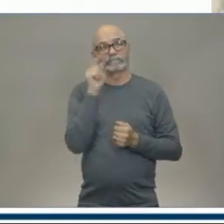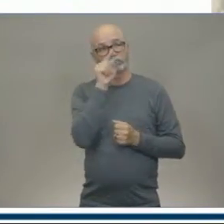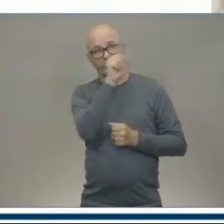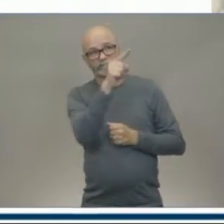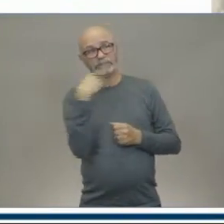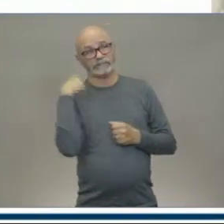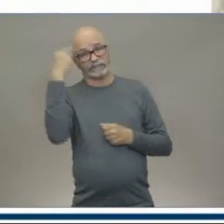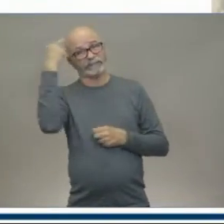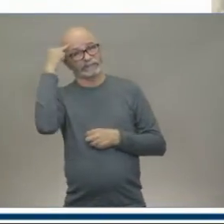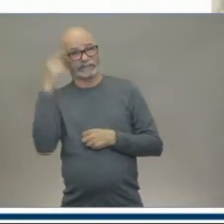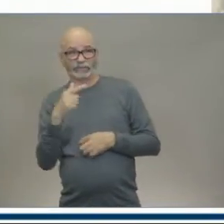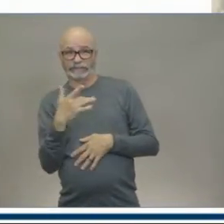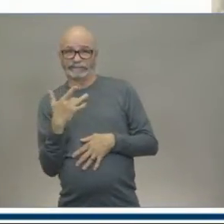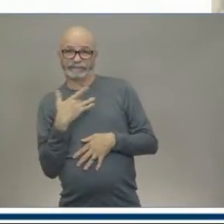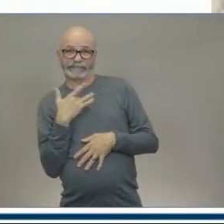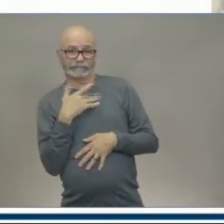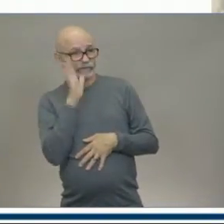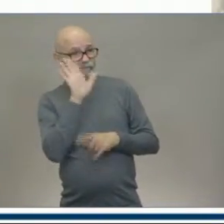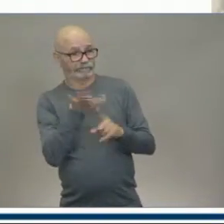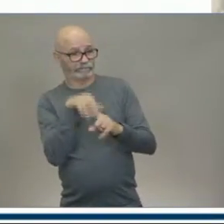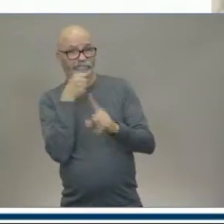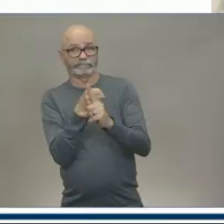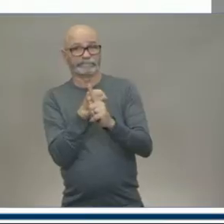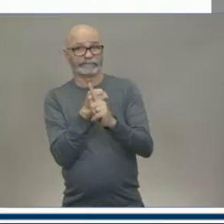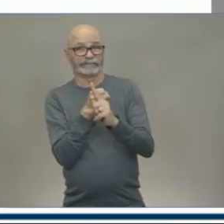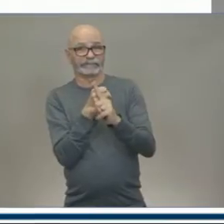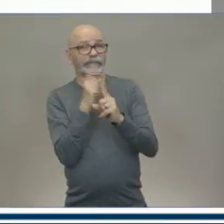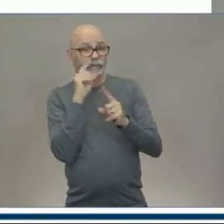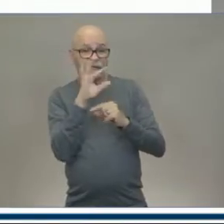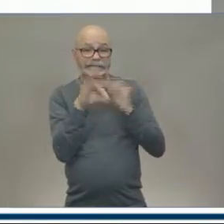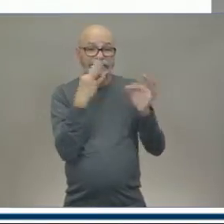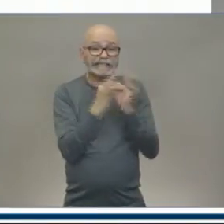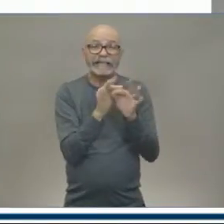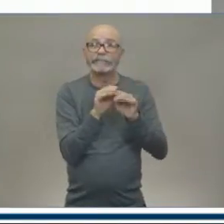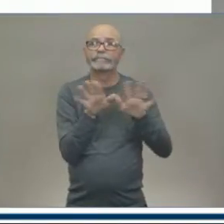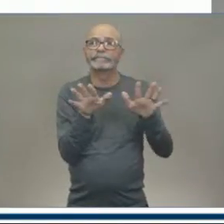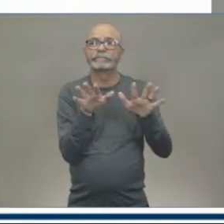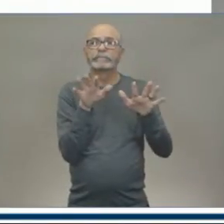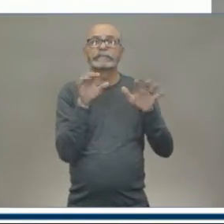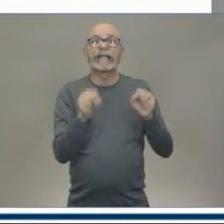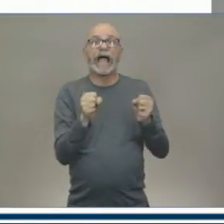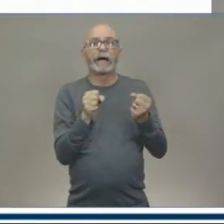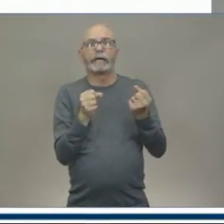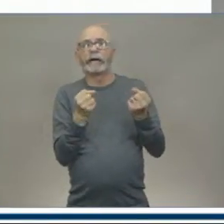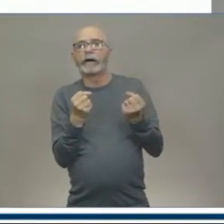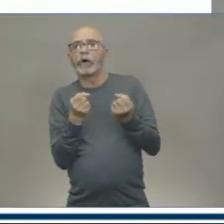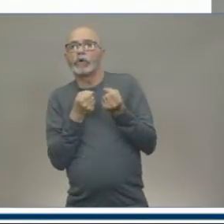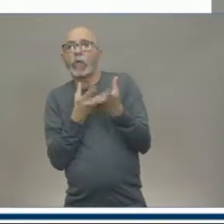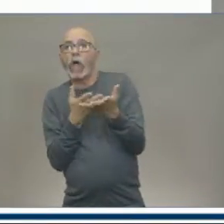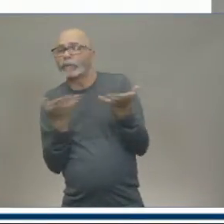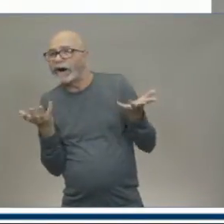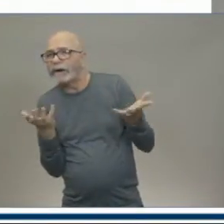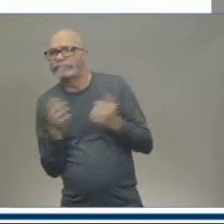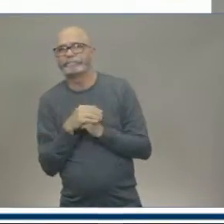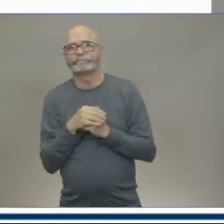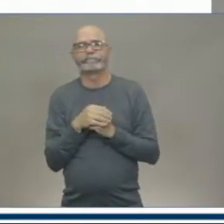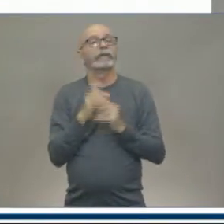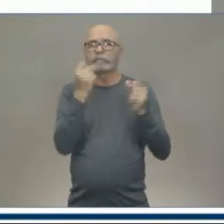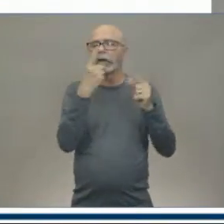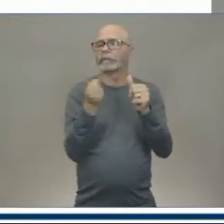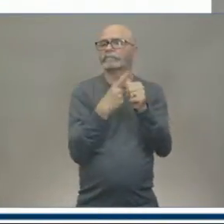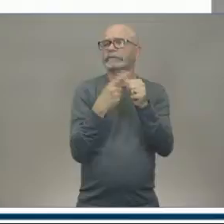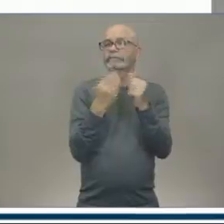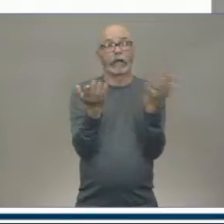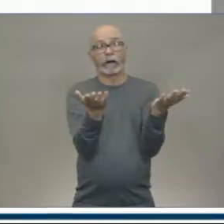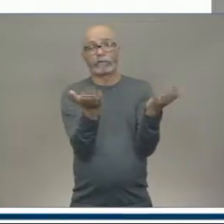capacity for testing? So we're gonna be running this through and getting people in and to one of our primary assessment